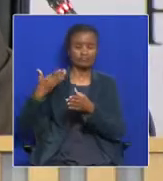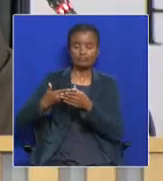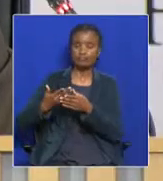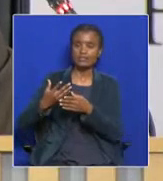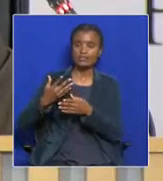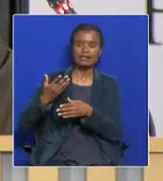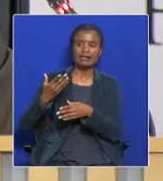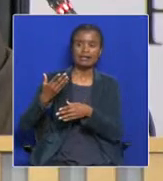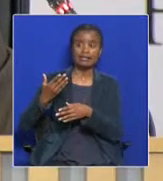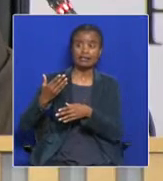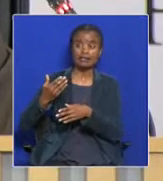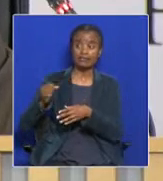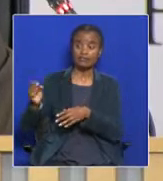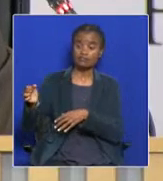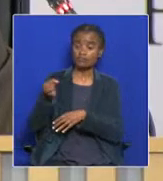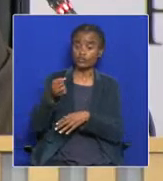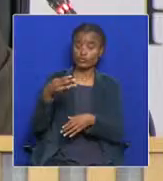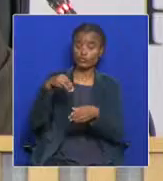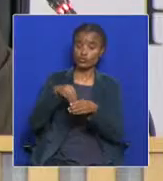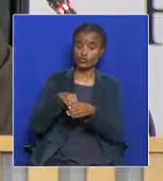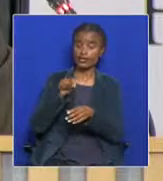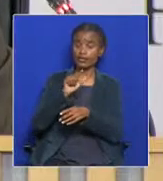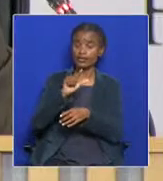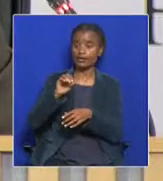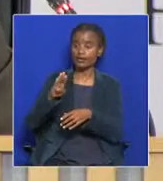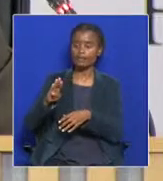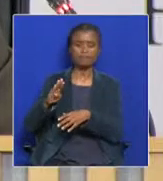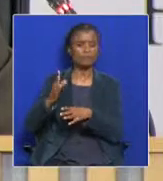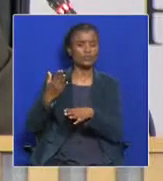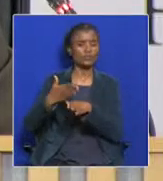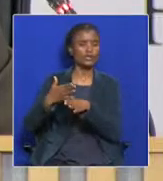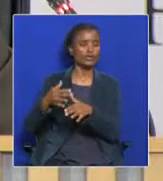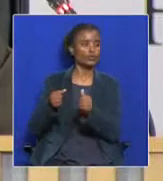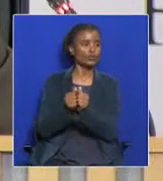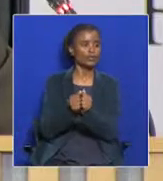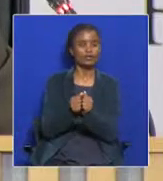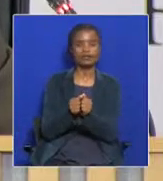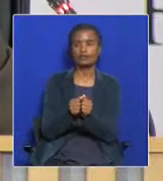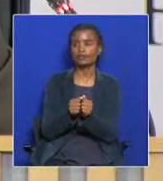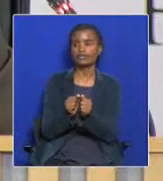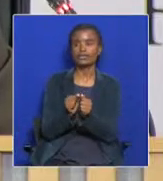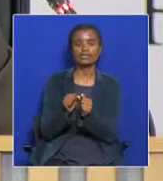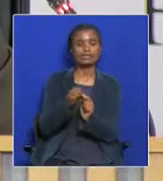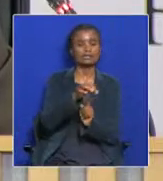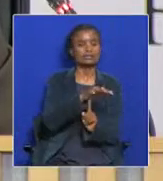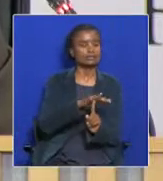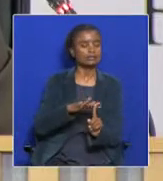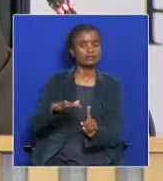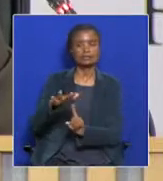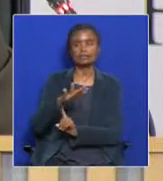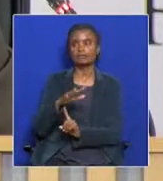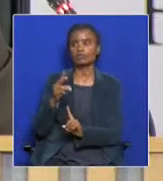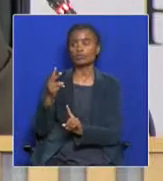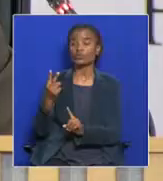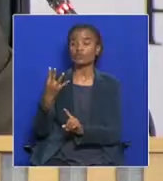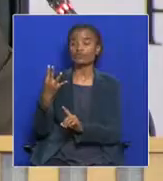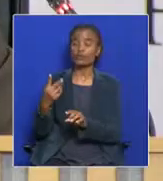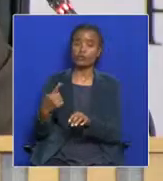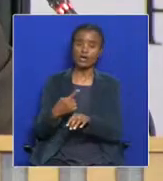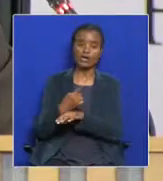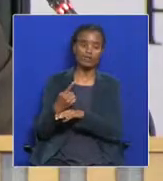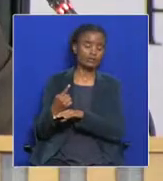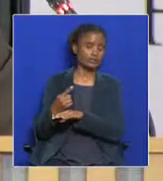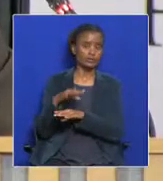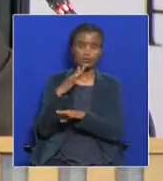CAD lab scenes where it was even over 24 hours. We've been through the trenches together. We've got